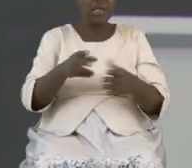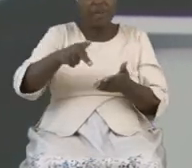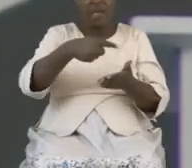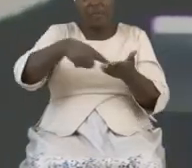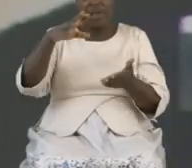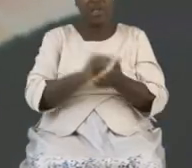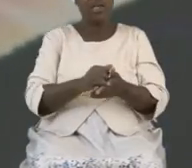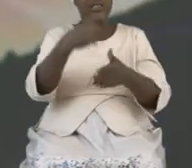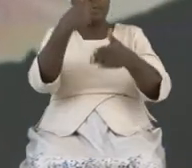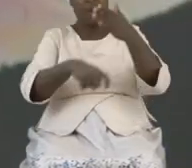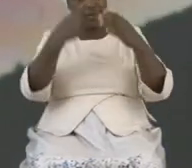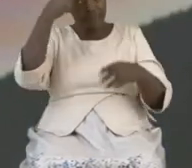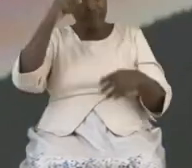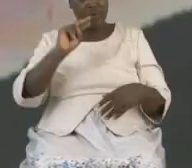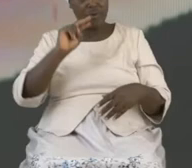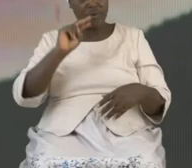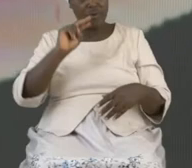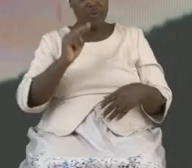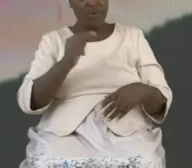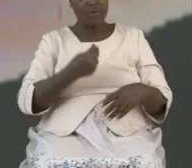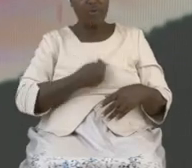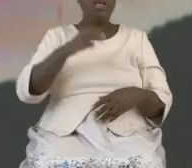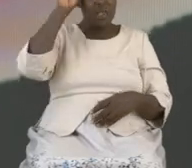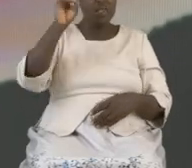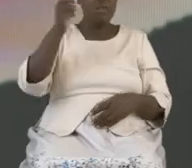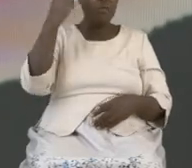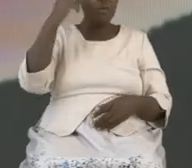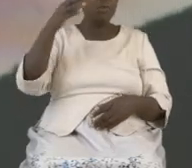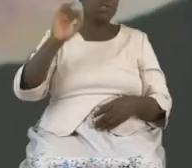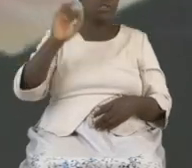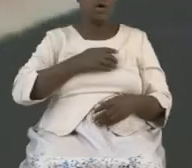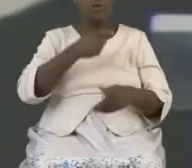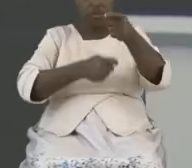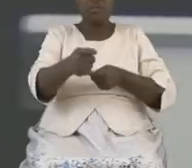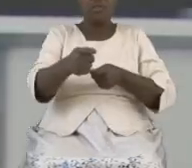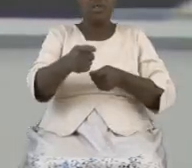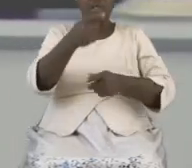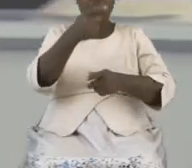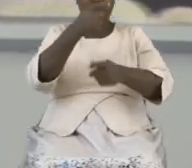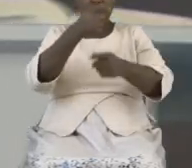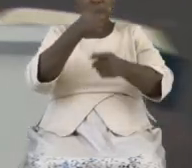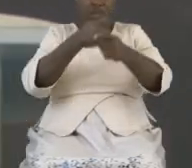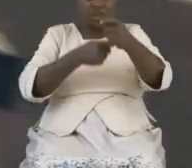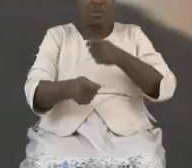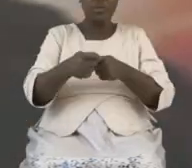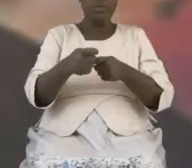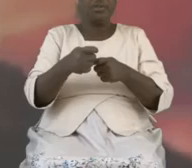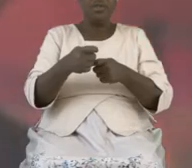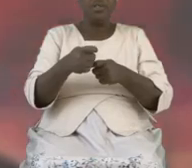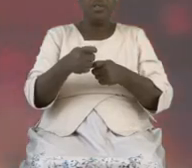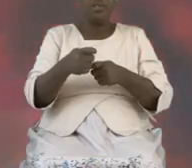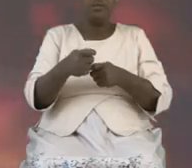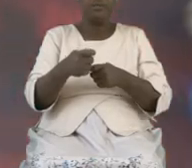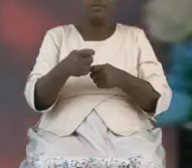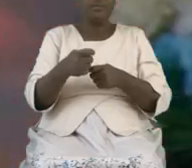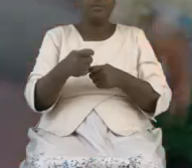was our substitute. Substitute in the sense that the soul